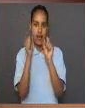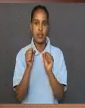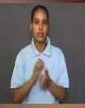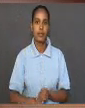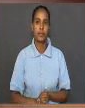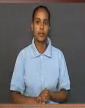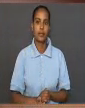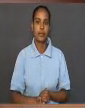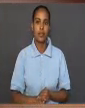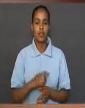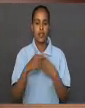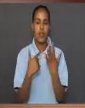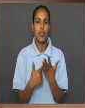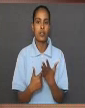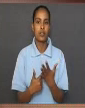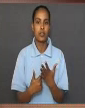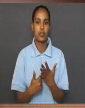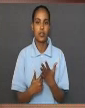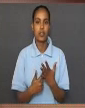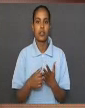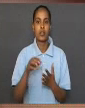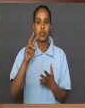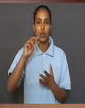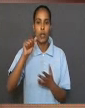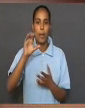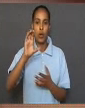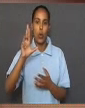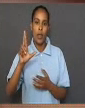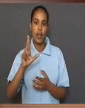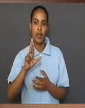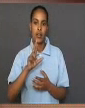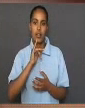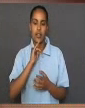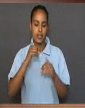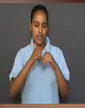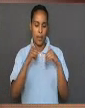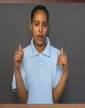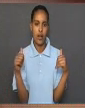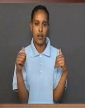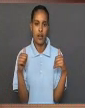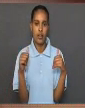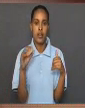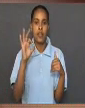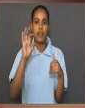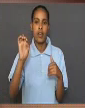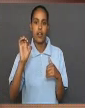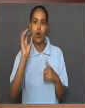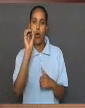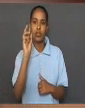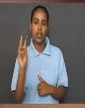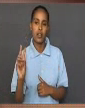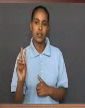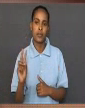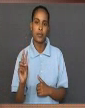can. Therefore, the sodium chromate is separated from ferric